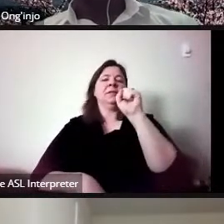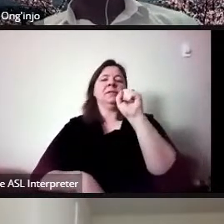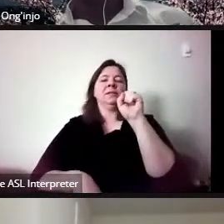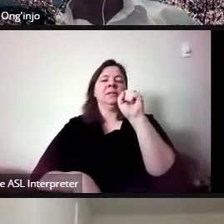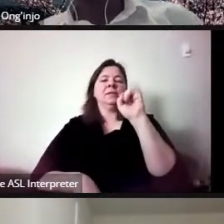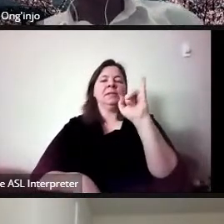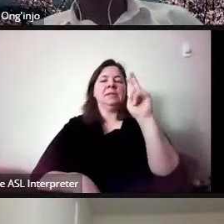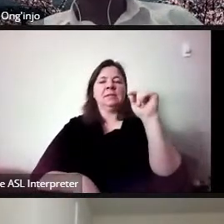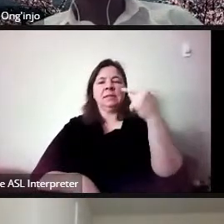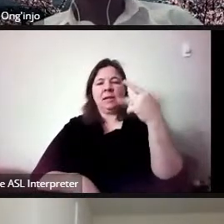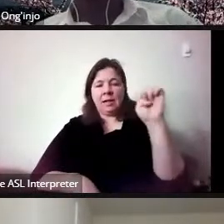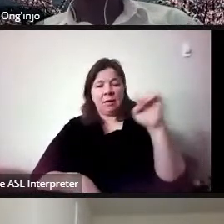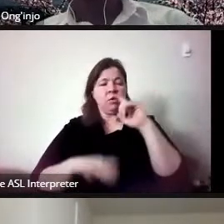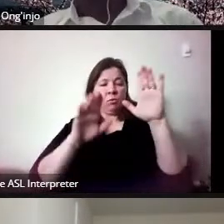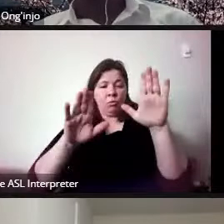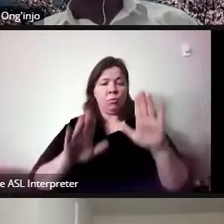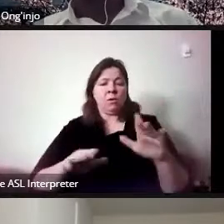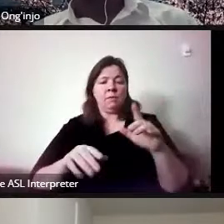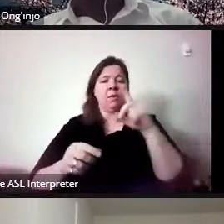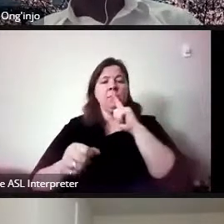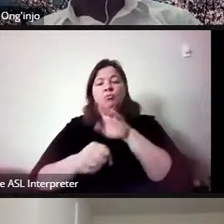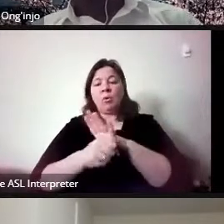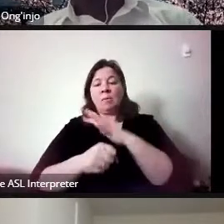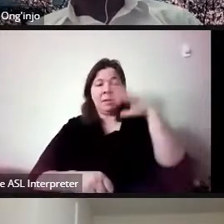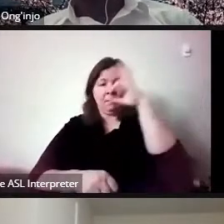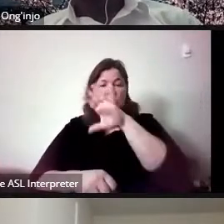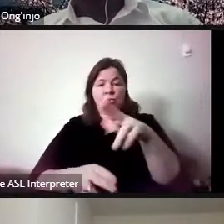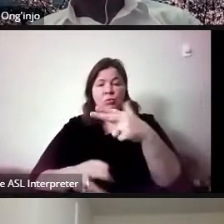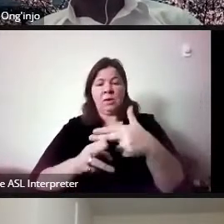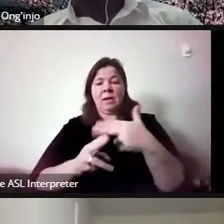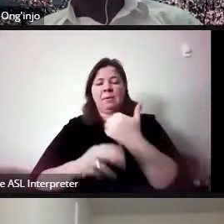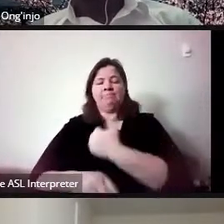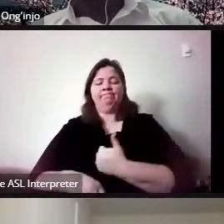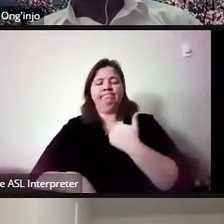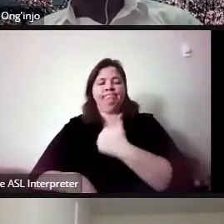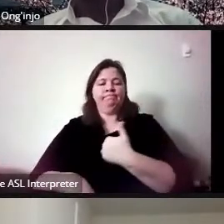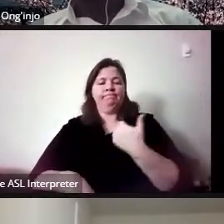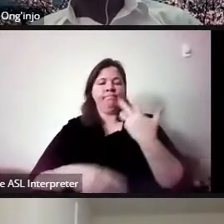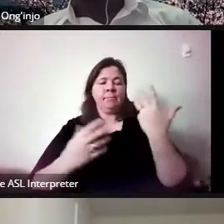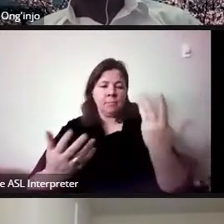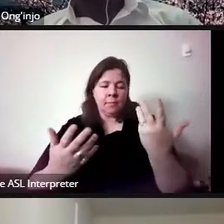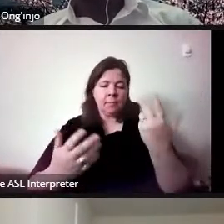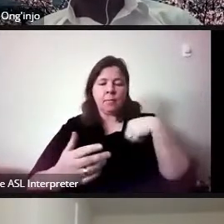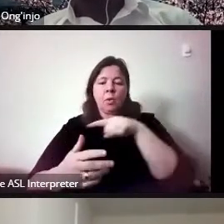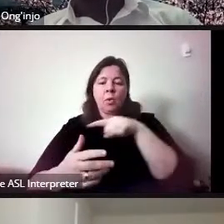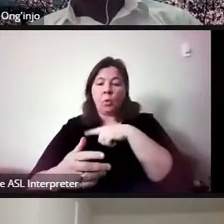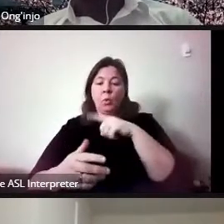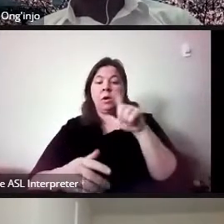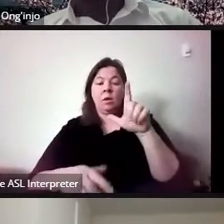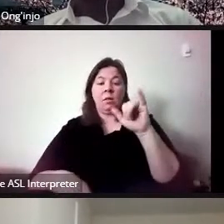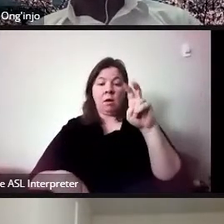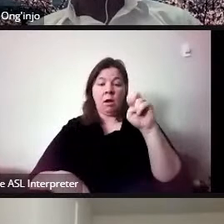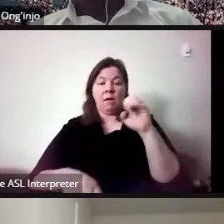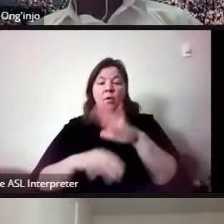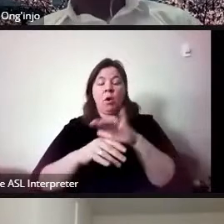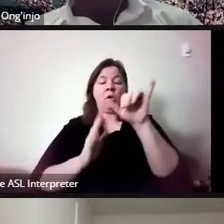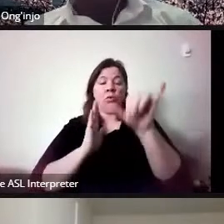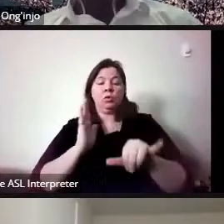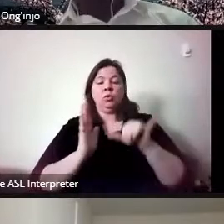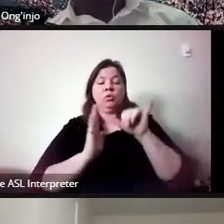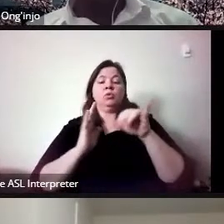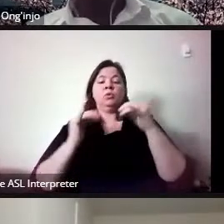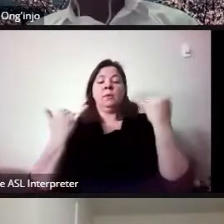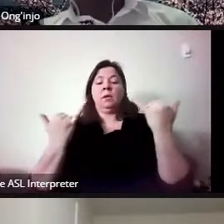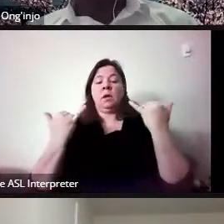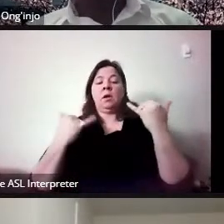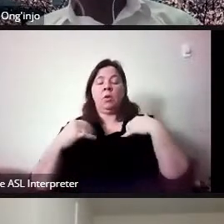fantastic. But if I miss your name, I'm really sorry. Okay, we are live on YouTube, so